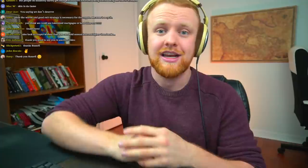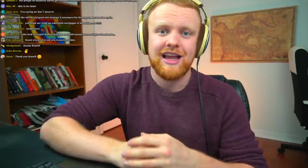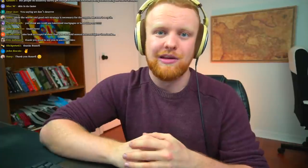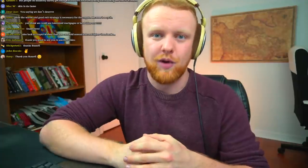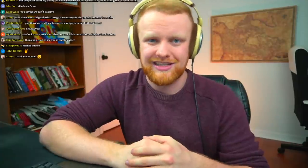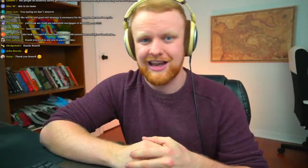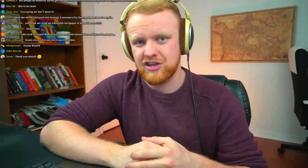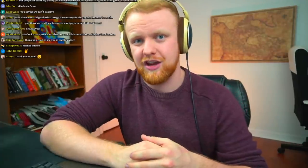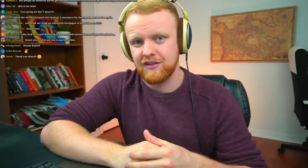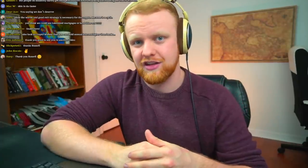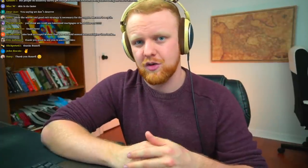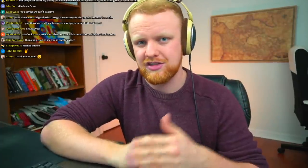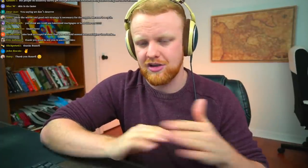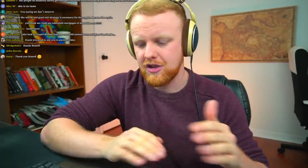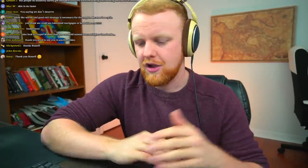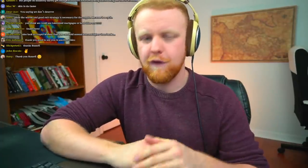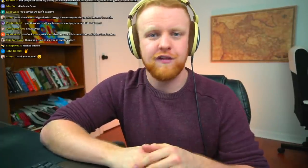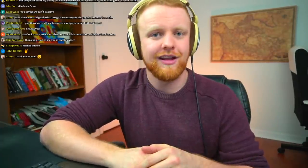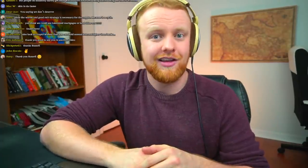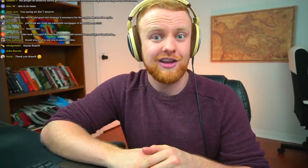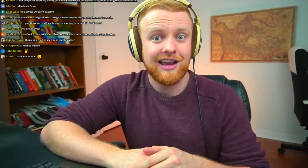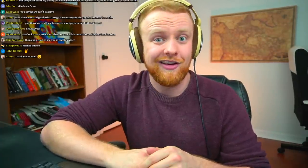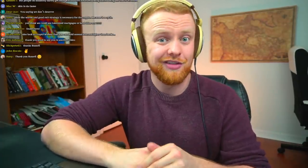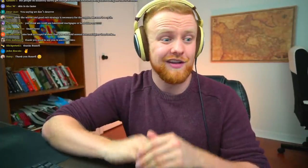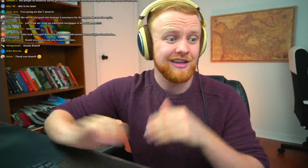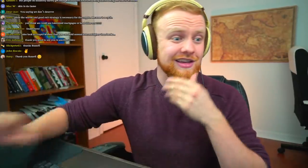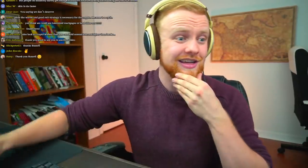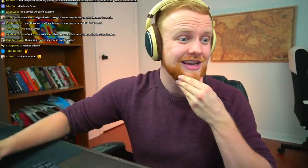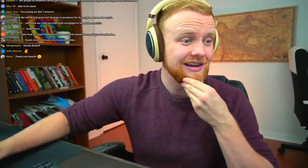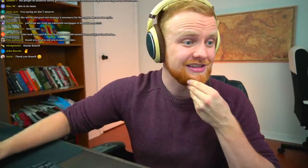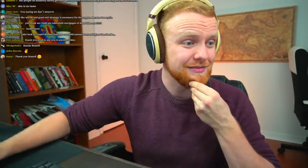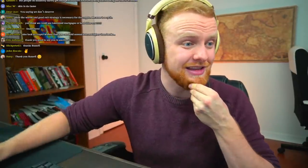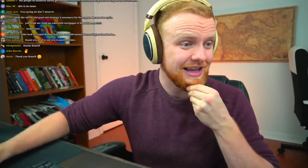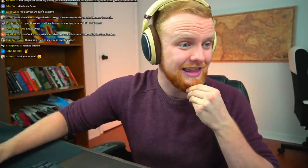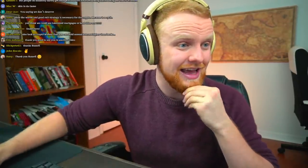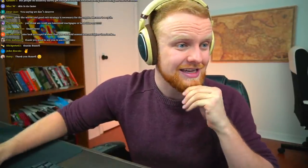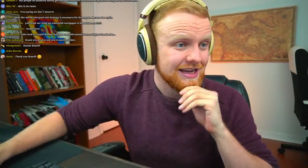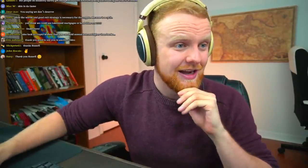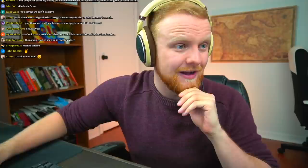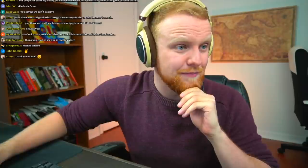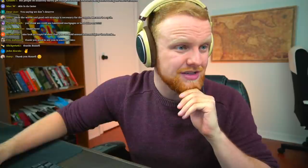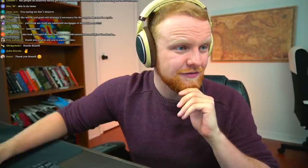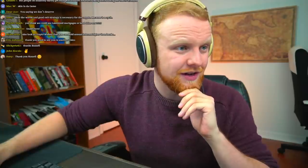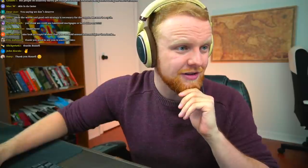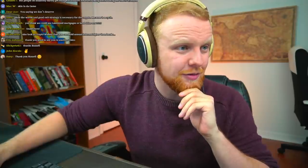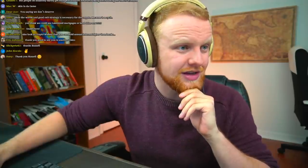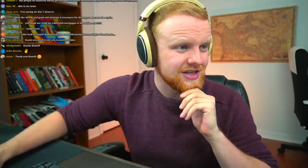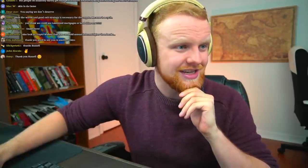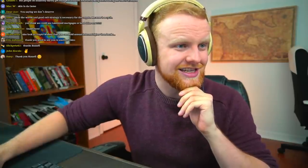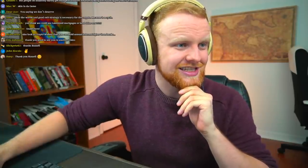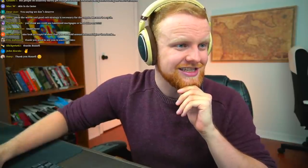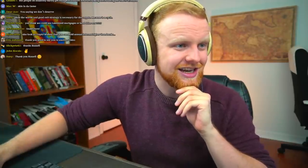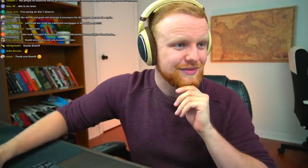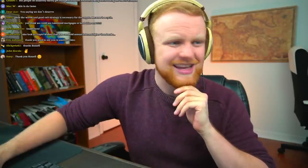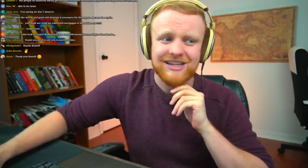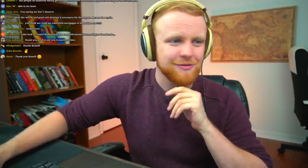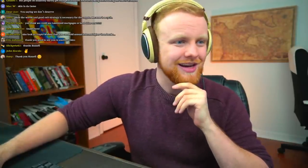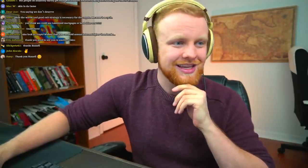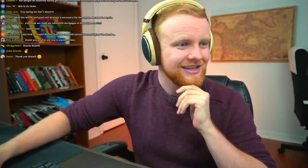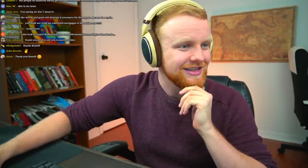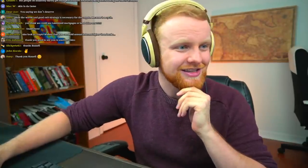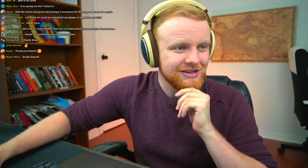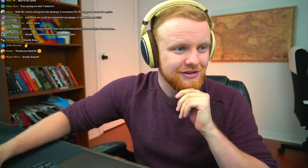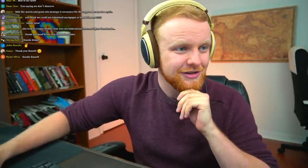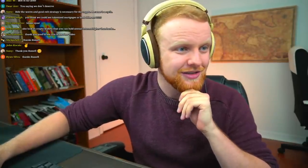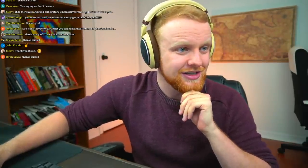first and what's actually covered in the course. So hopefully you can get all the value you need out of something like that. But some final questions. AJ says you got to be in it to win